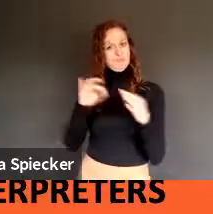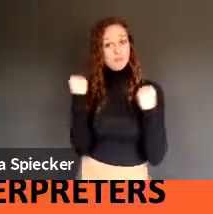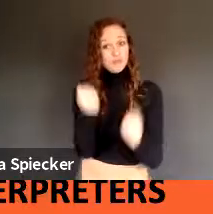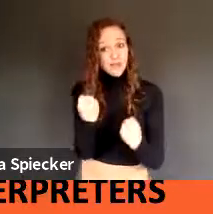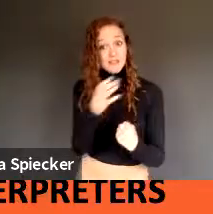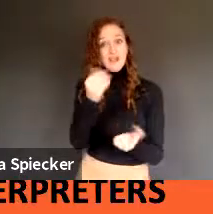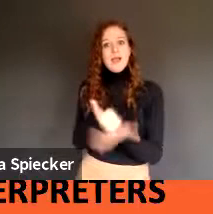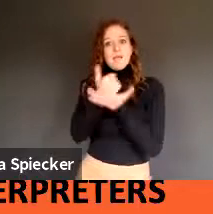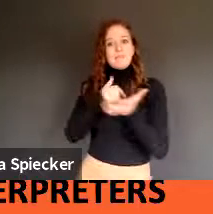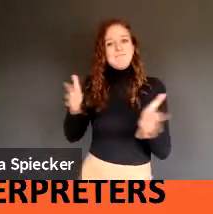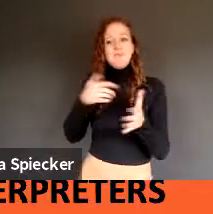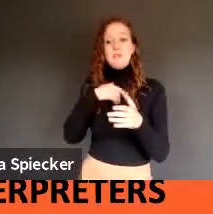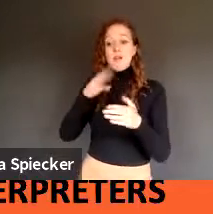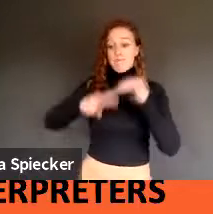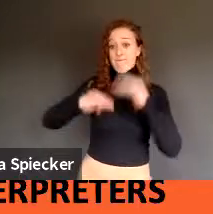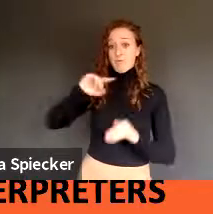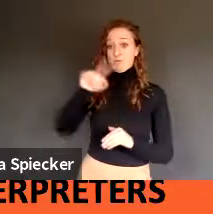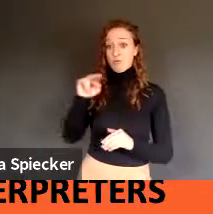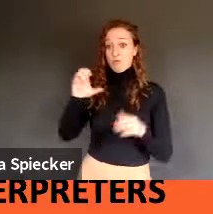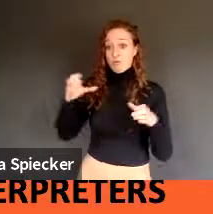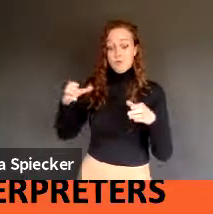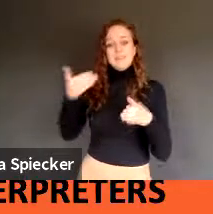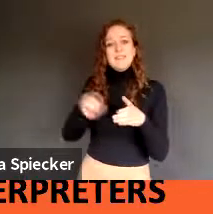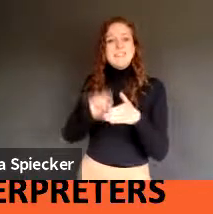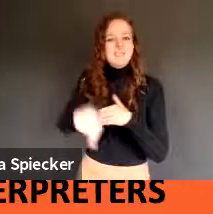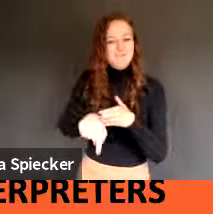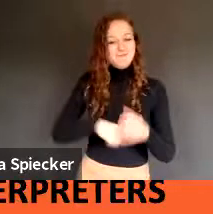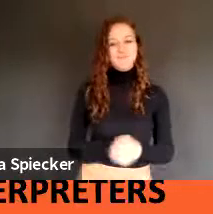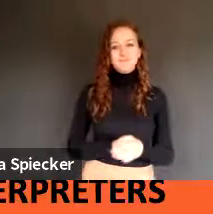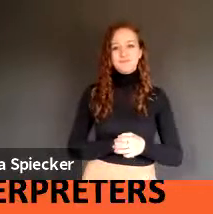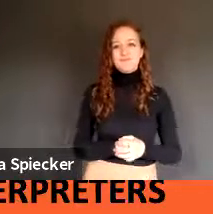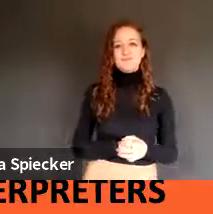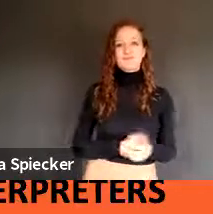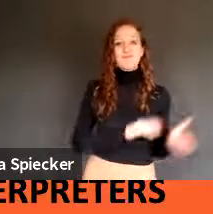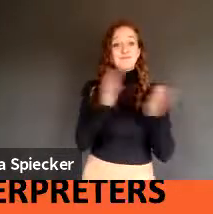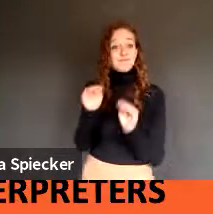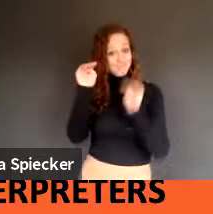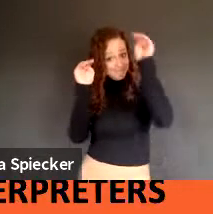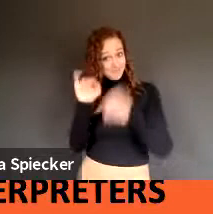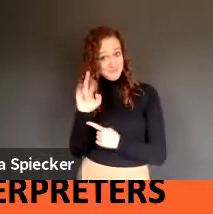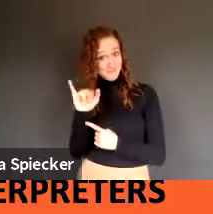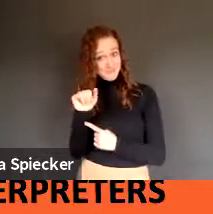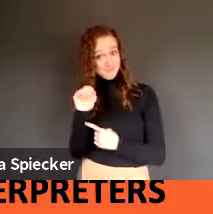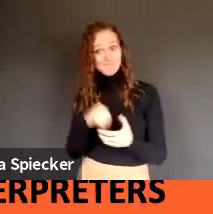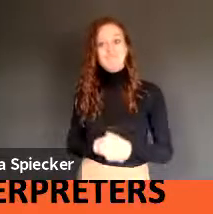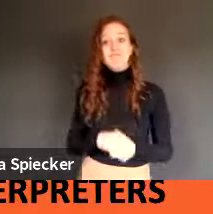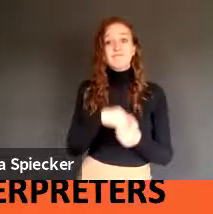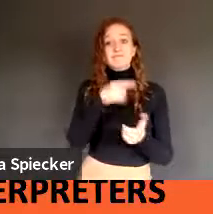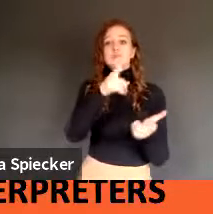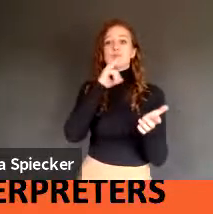perceived deficiencies as a source of strength and encouraged me to take a big step outside my comfort